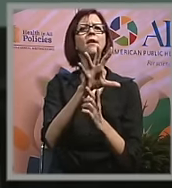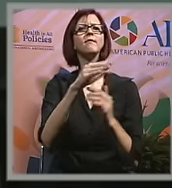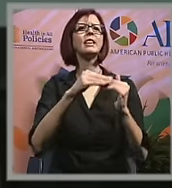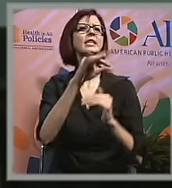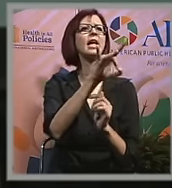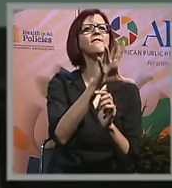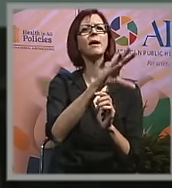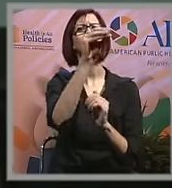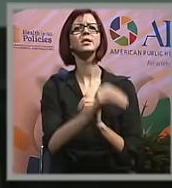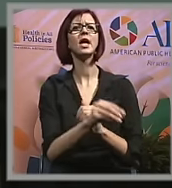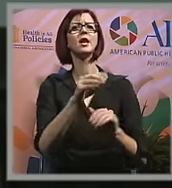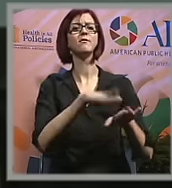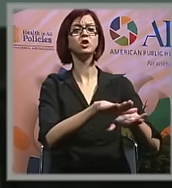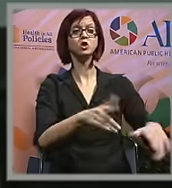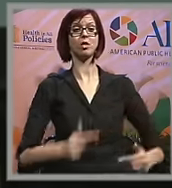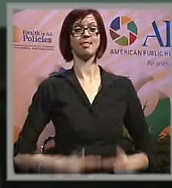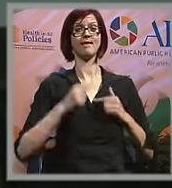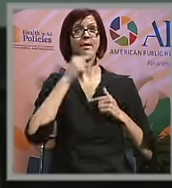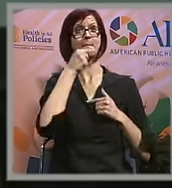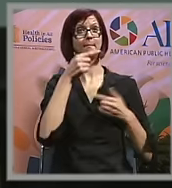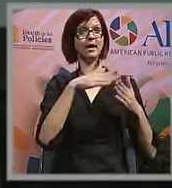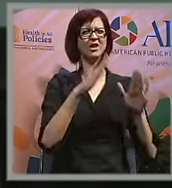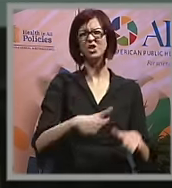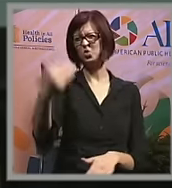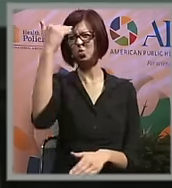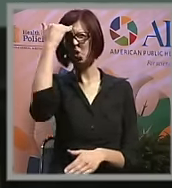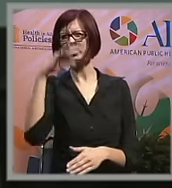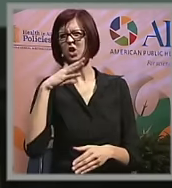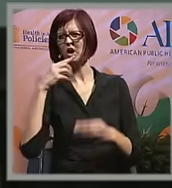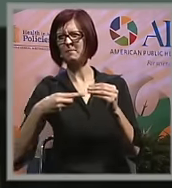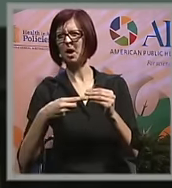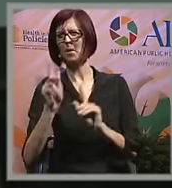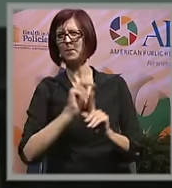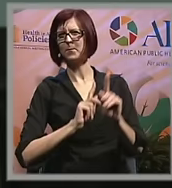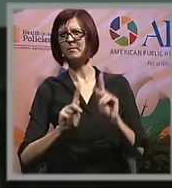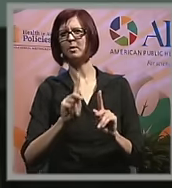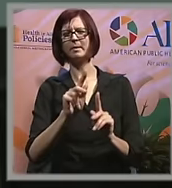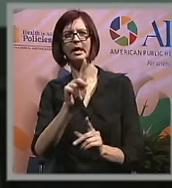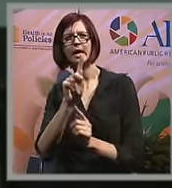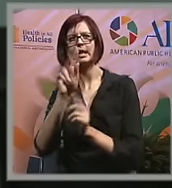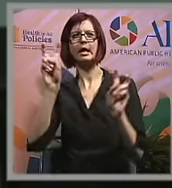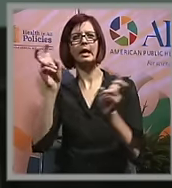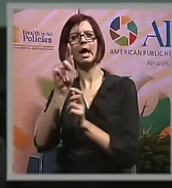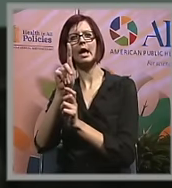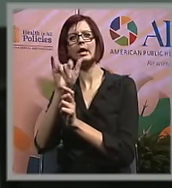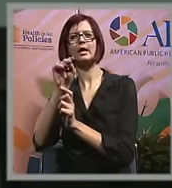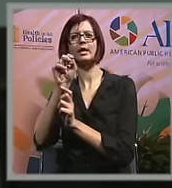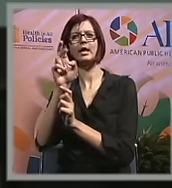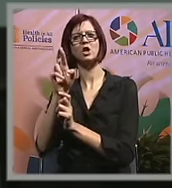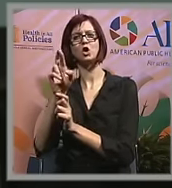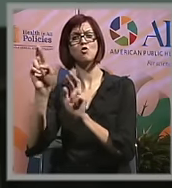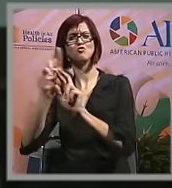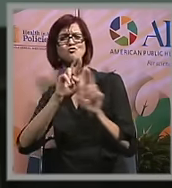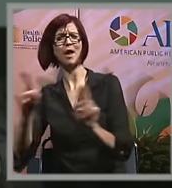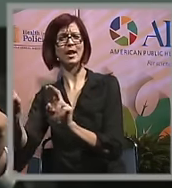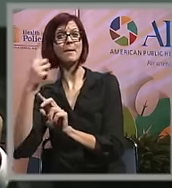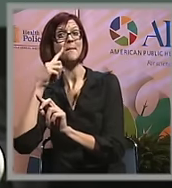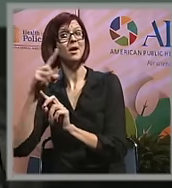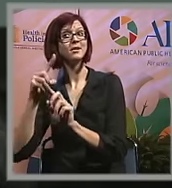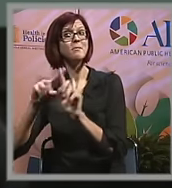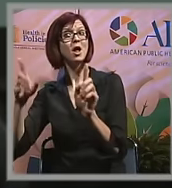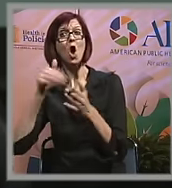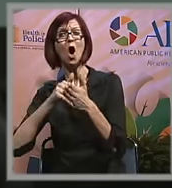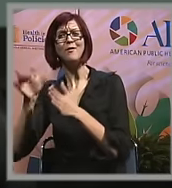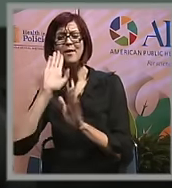85% of the children who live in public housing, you know how we talk about people being kinder ready, mm-hmm. but oftentimes that's a focus on the